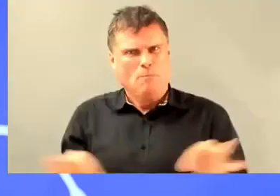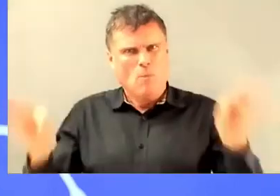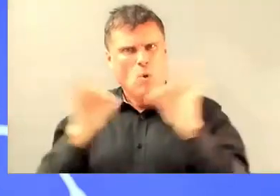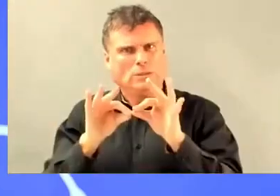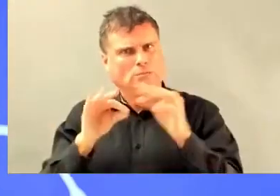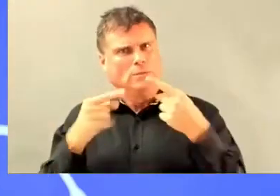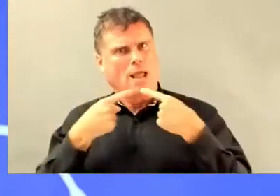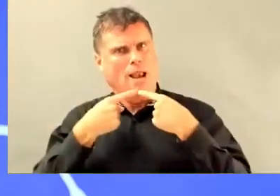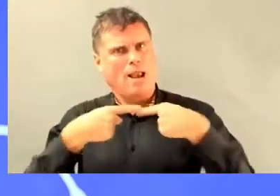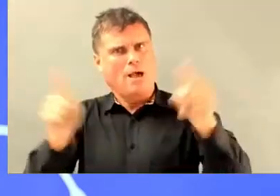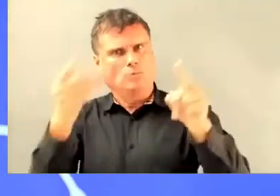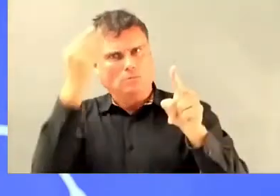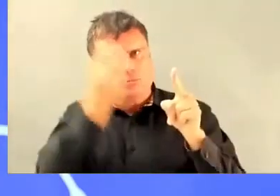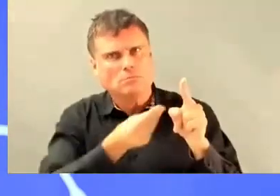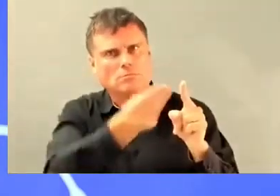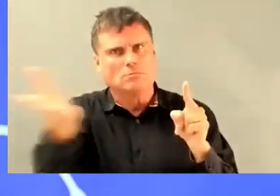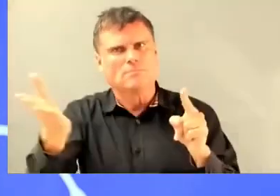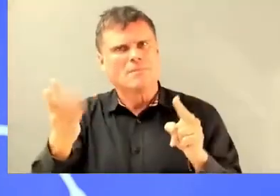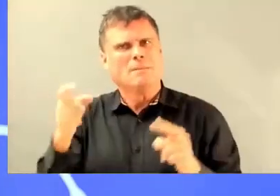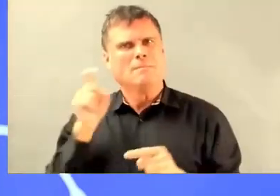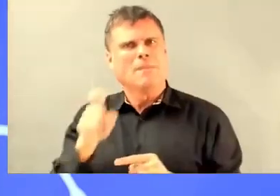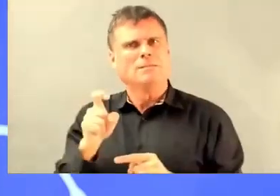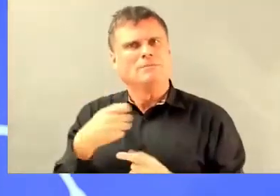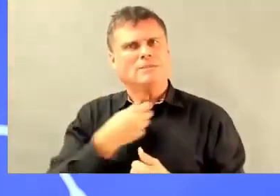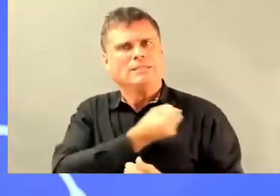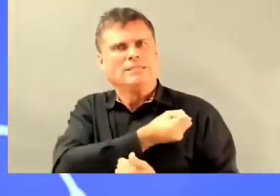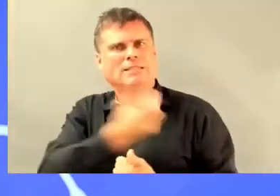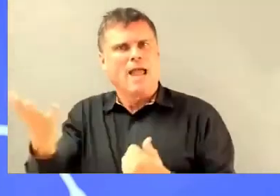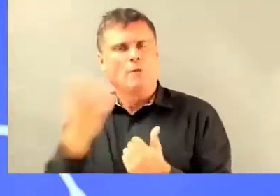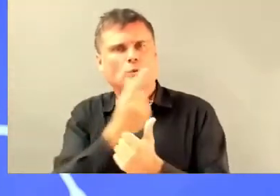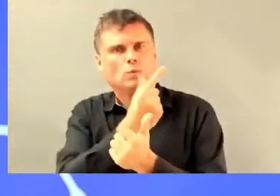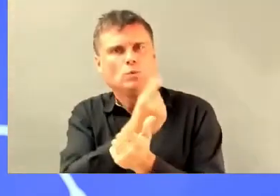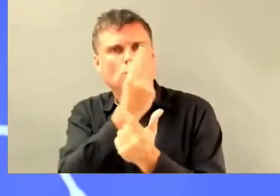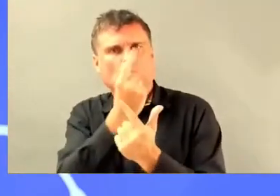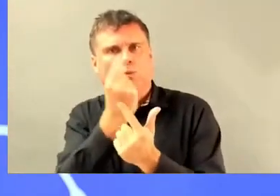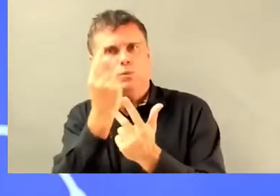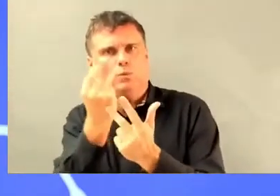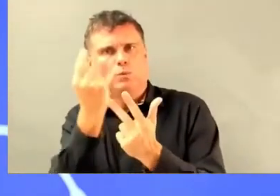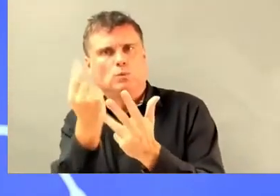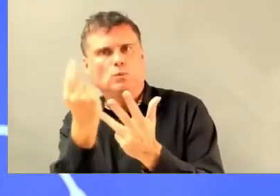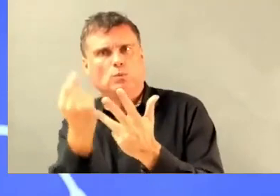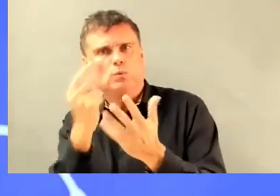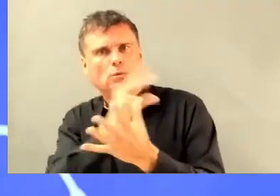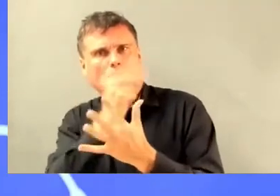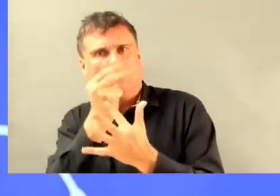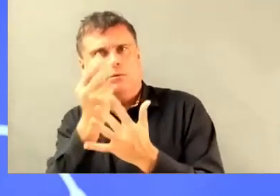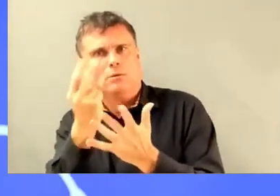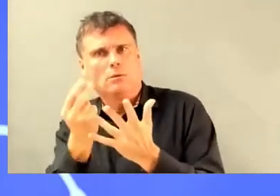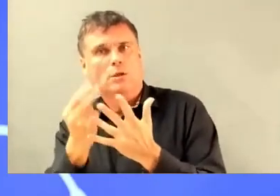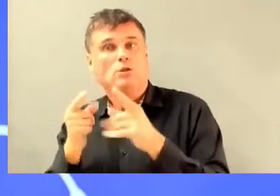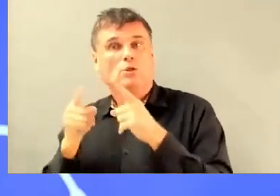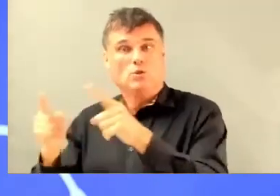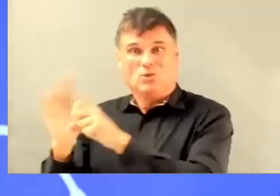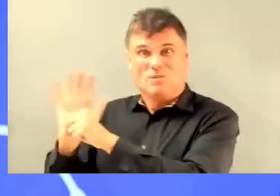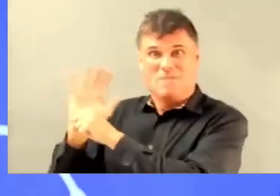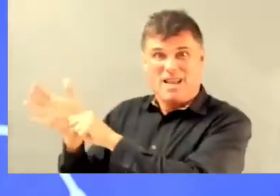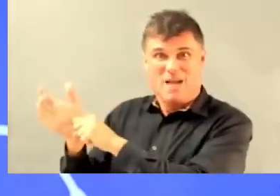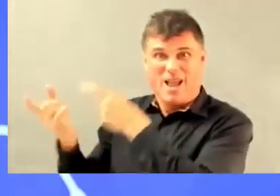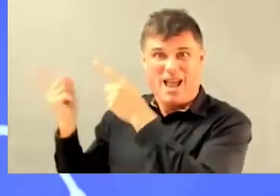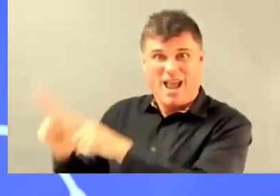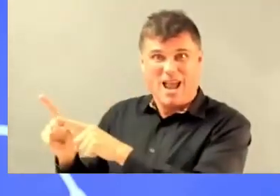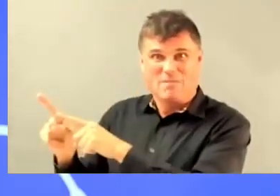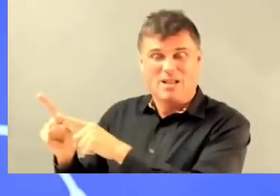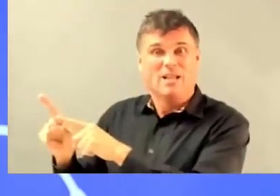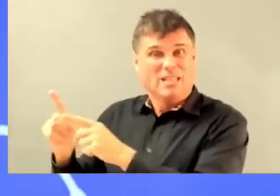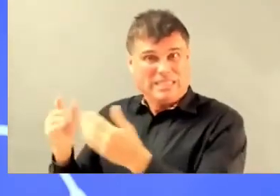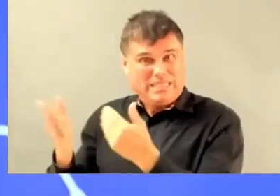builds on a base of a series of steps we've taken in this period of pandemic and challenge for the healthcare system that will make a huge difference